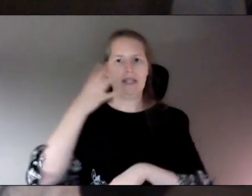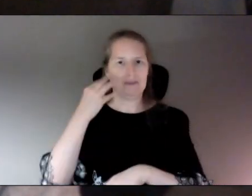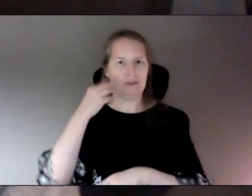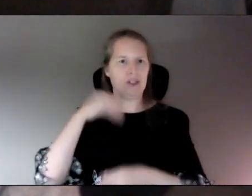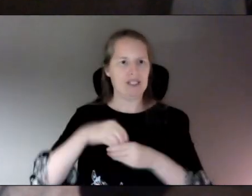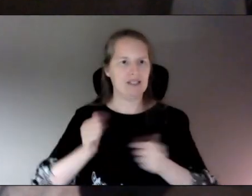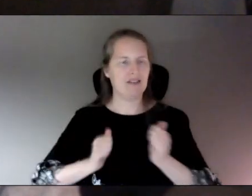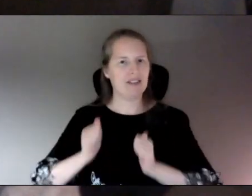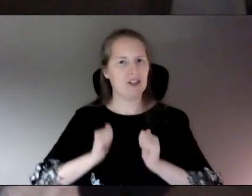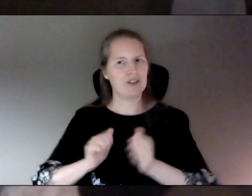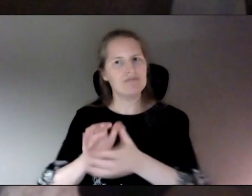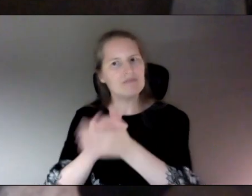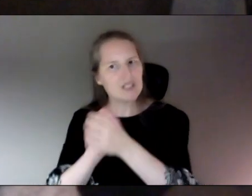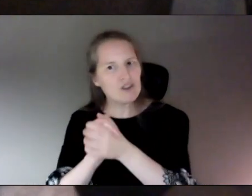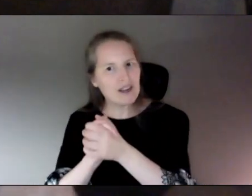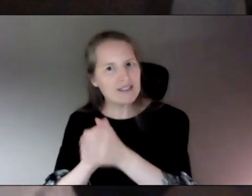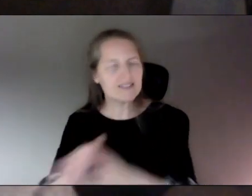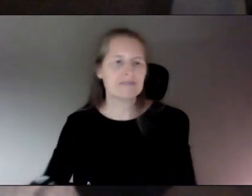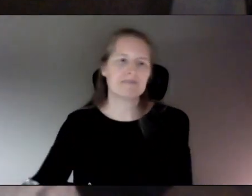experience. Congrats."